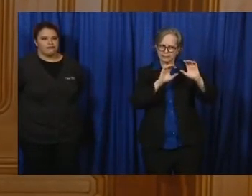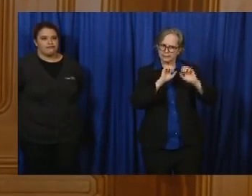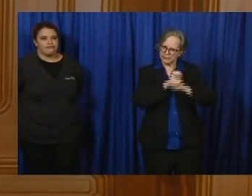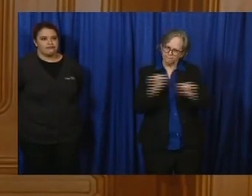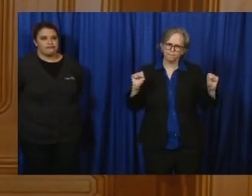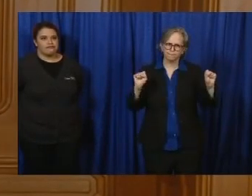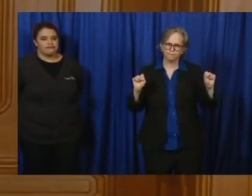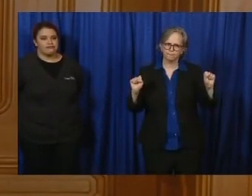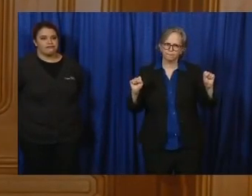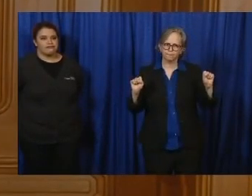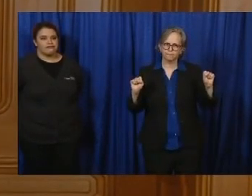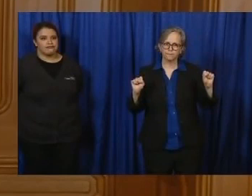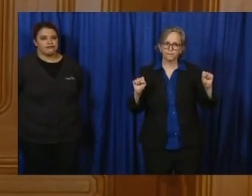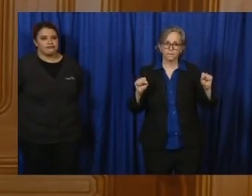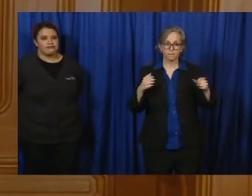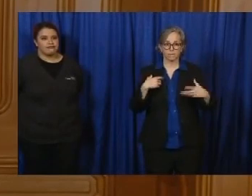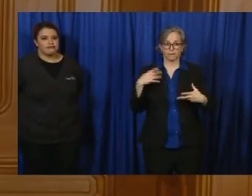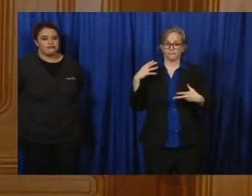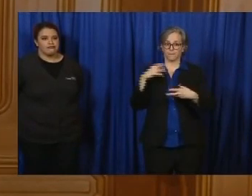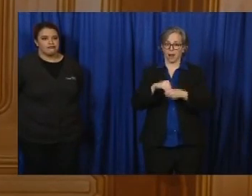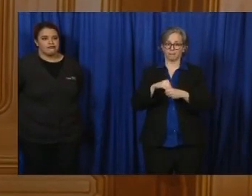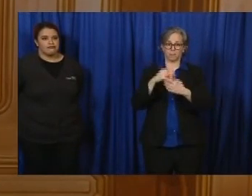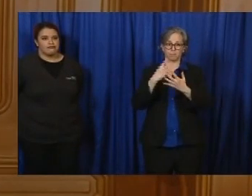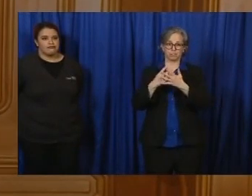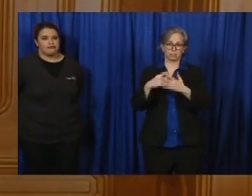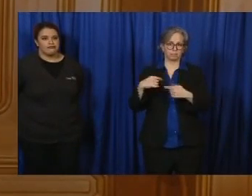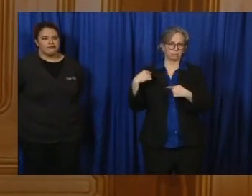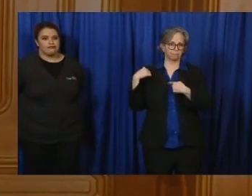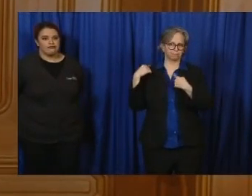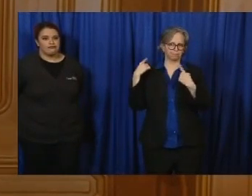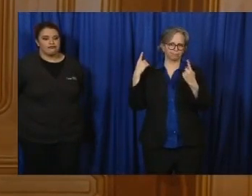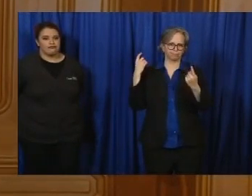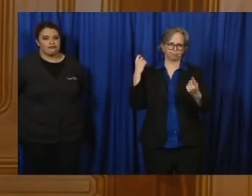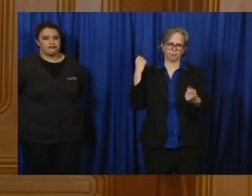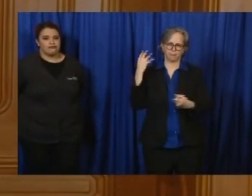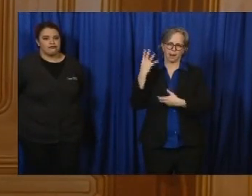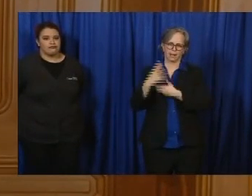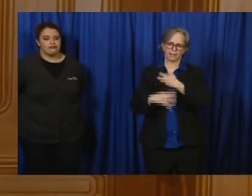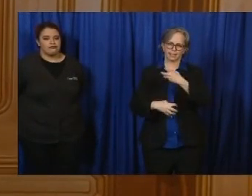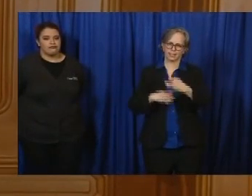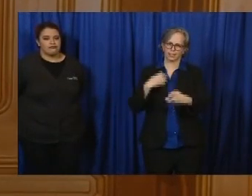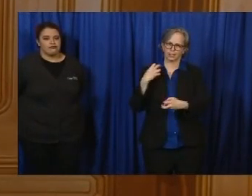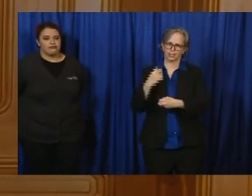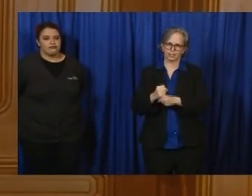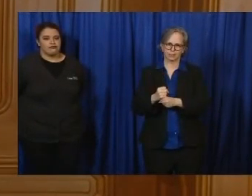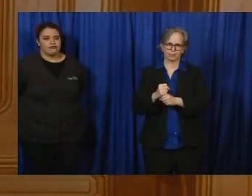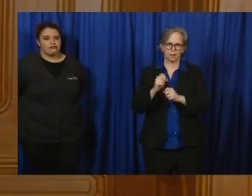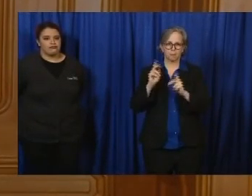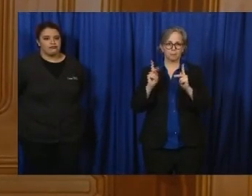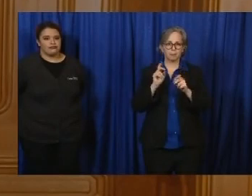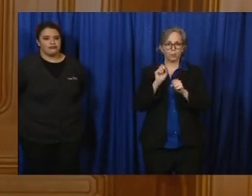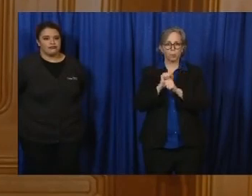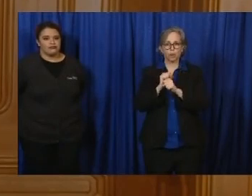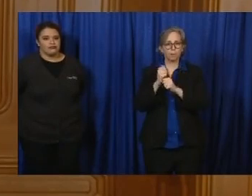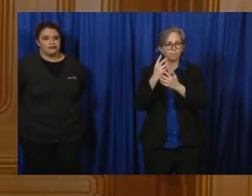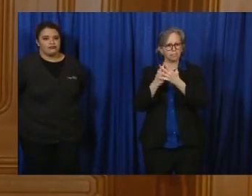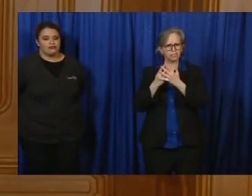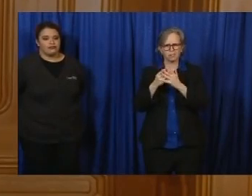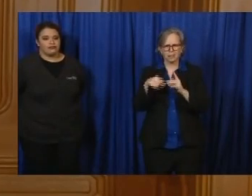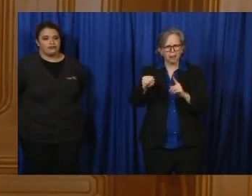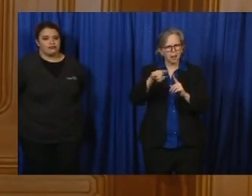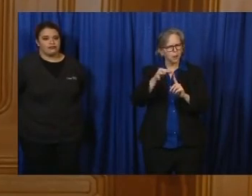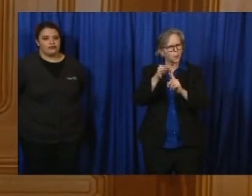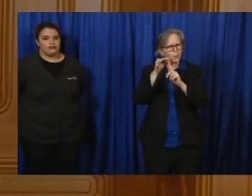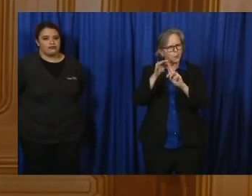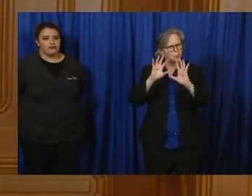going back to when I was George Voinovich's lieutenant governor, that people who work in the prisons, they're unique. And they're